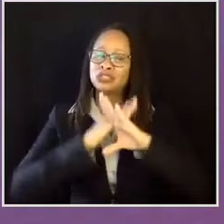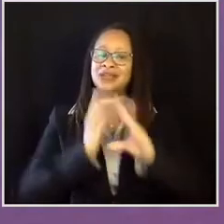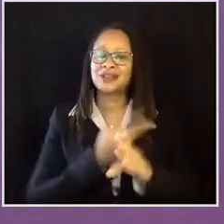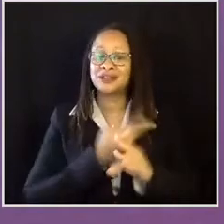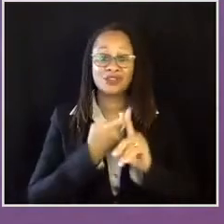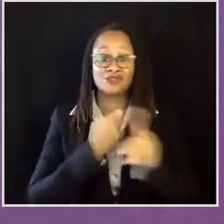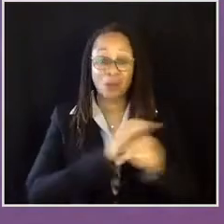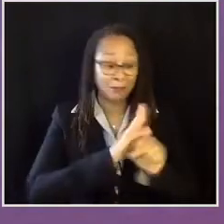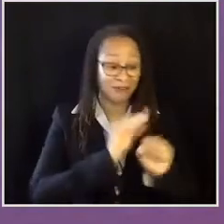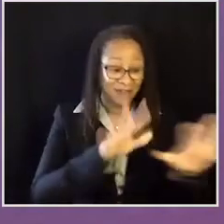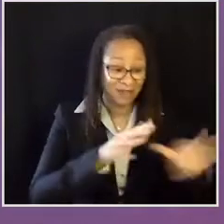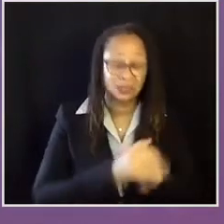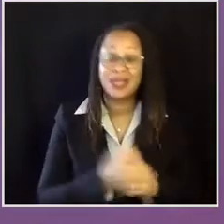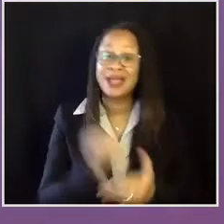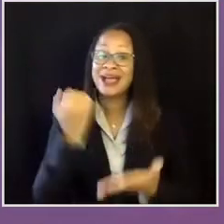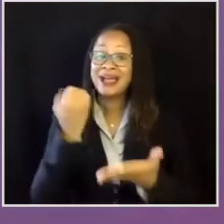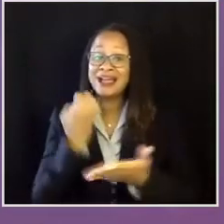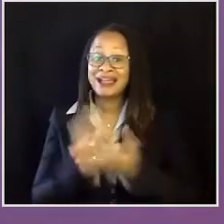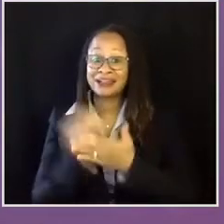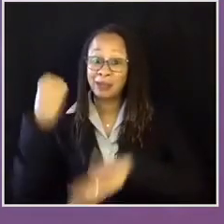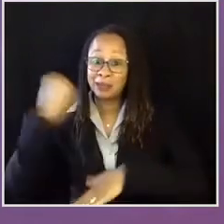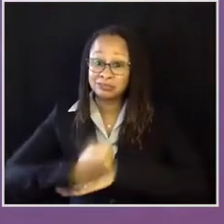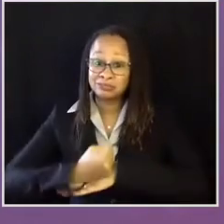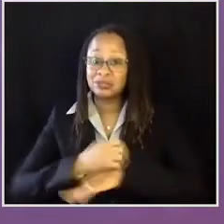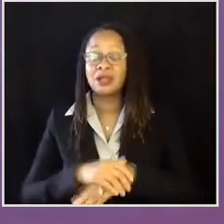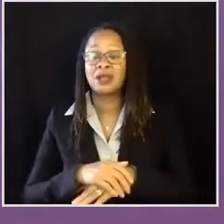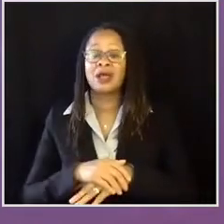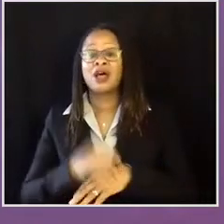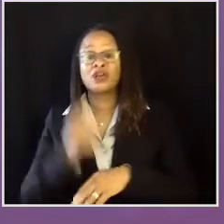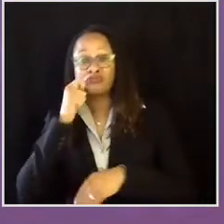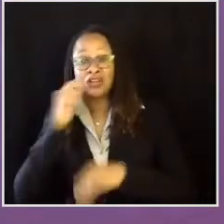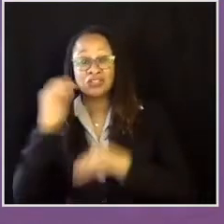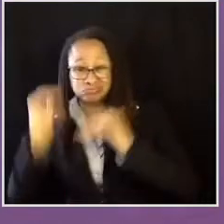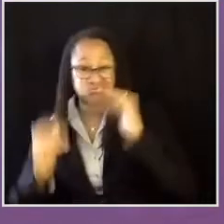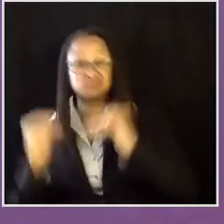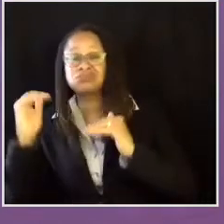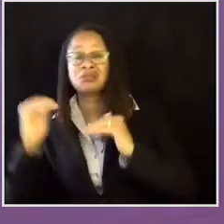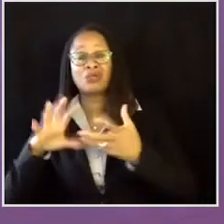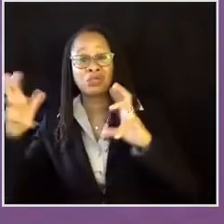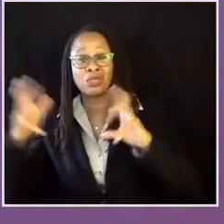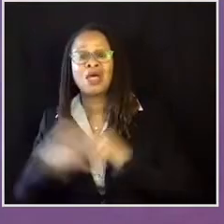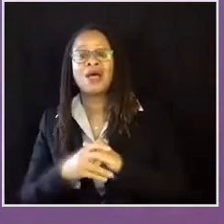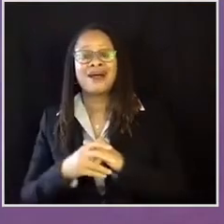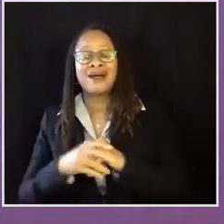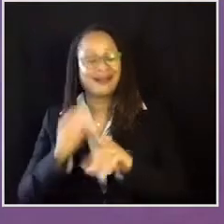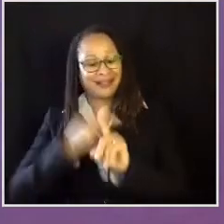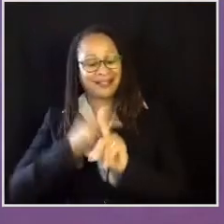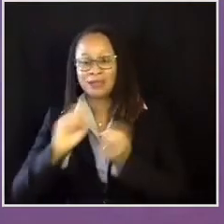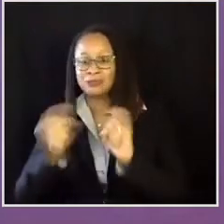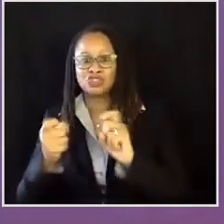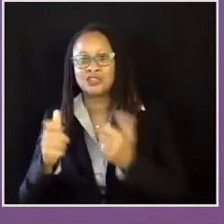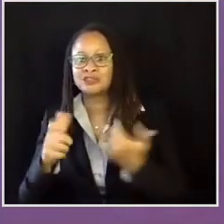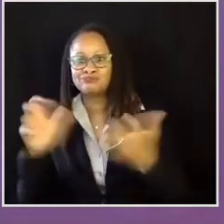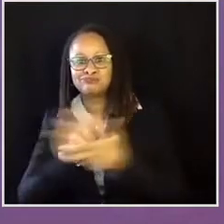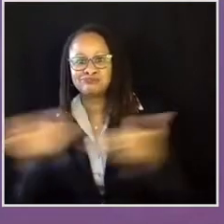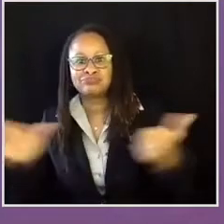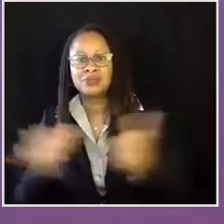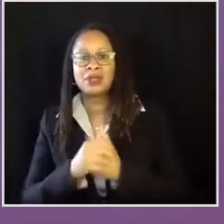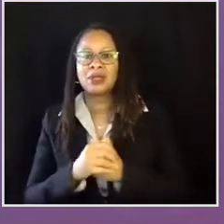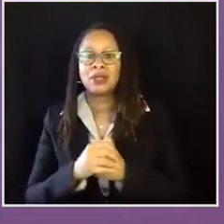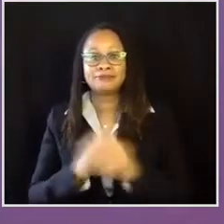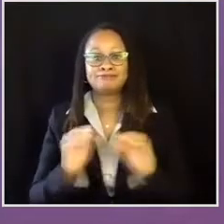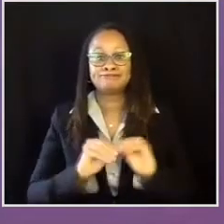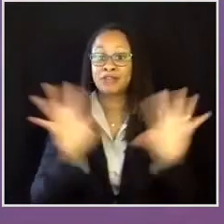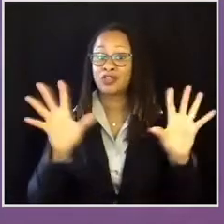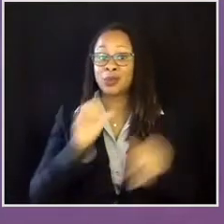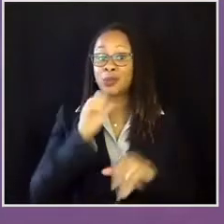from an economic freefall, from racial unrest, from the ravages of climate change. It's clear that we're not